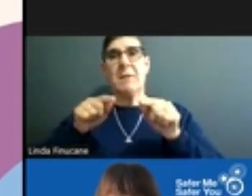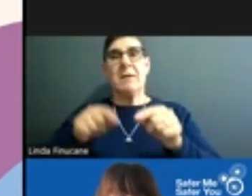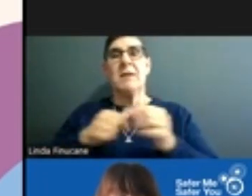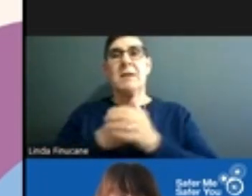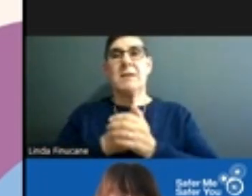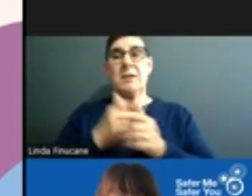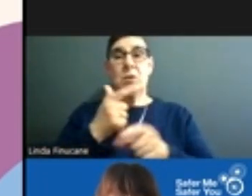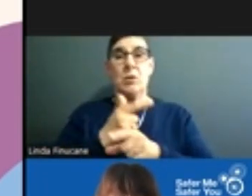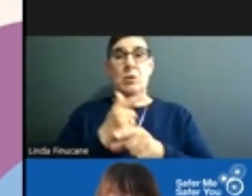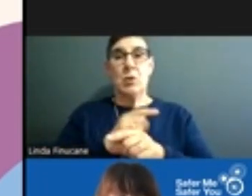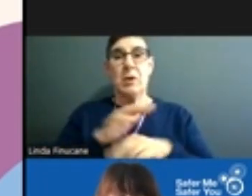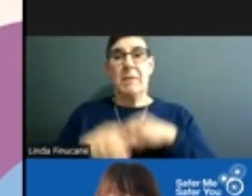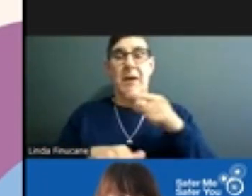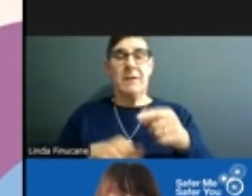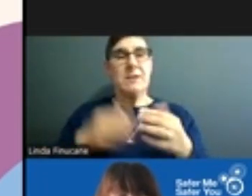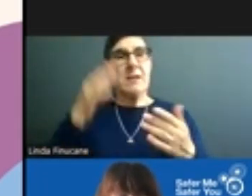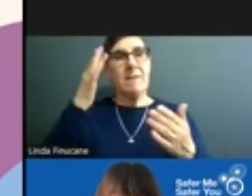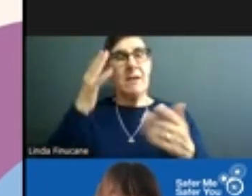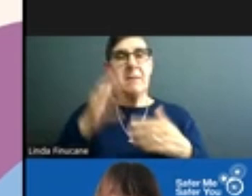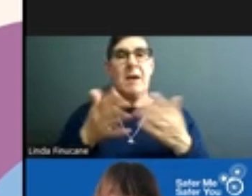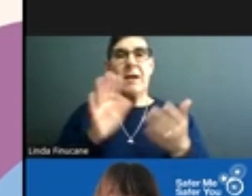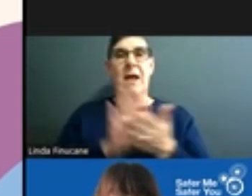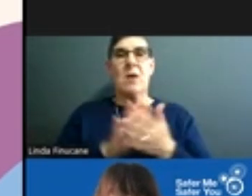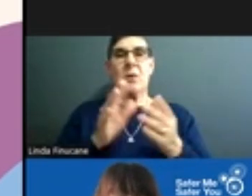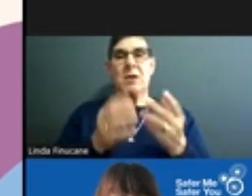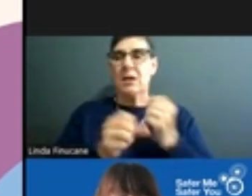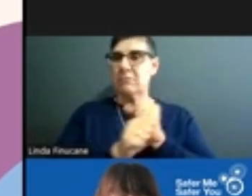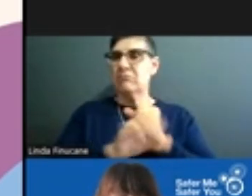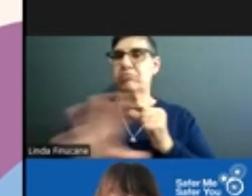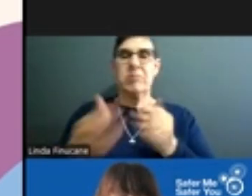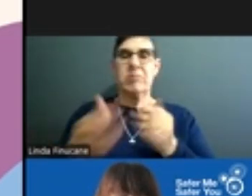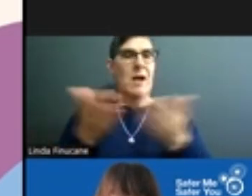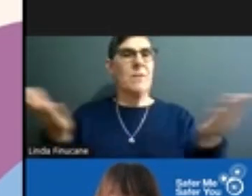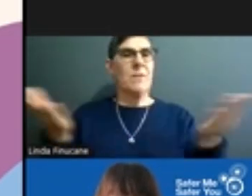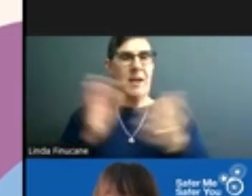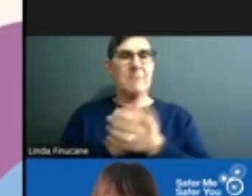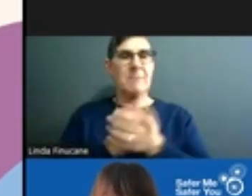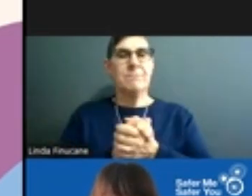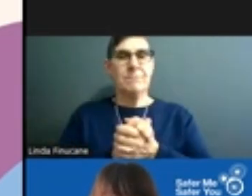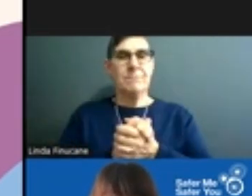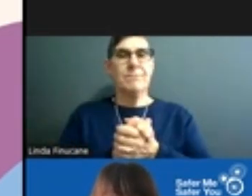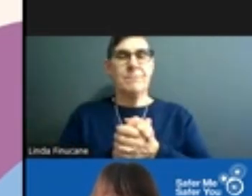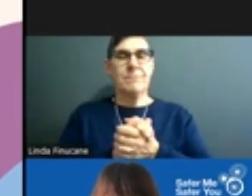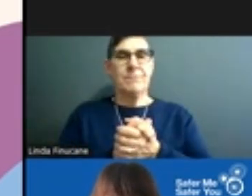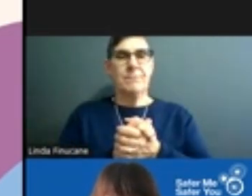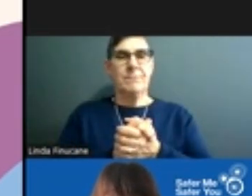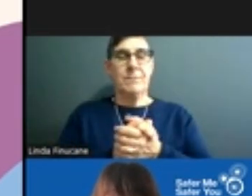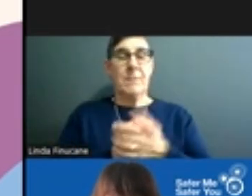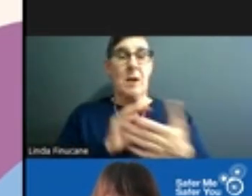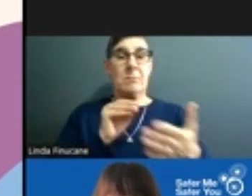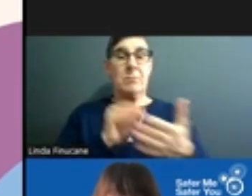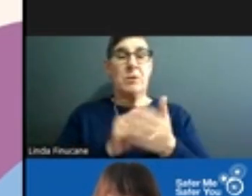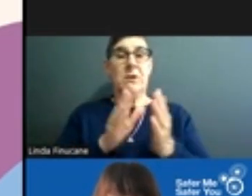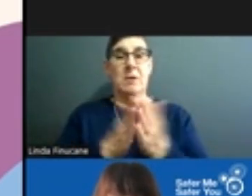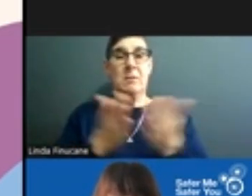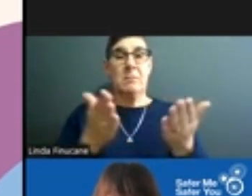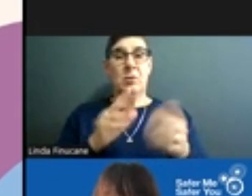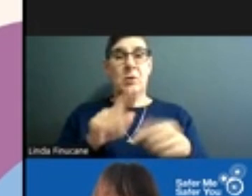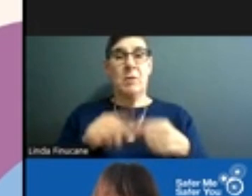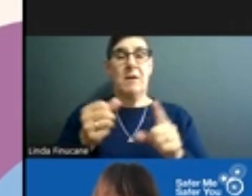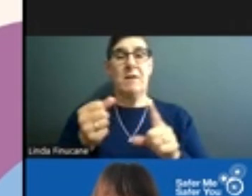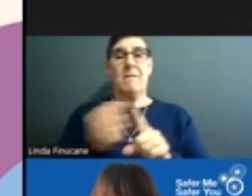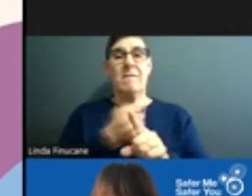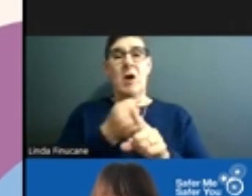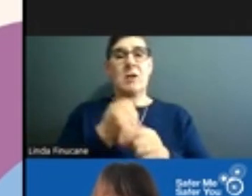talk about it and think about how we can promote it. I've highlighted in a book. I have written about violence